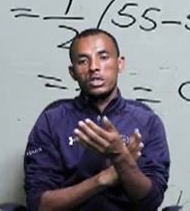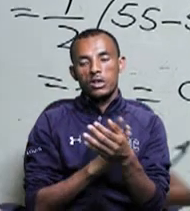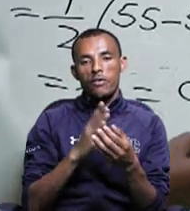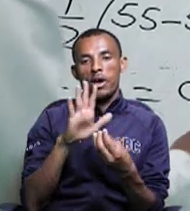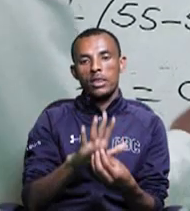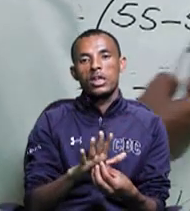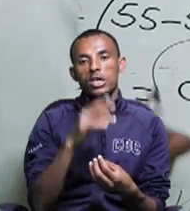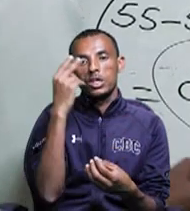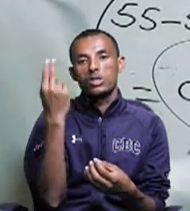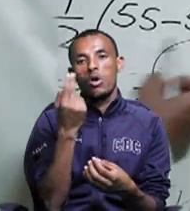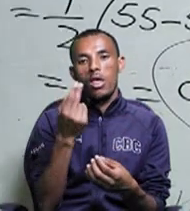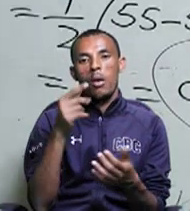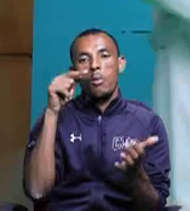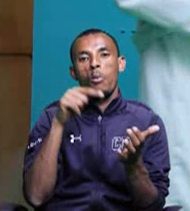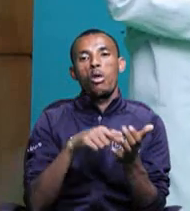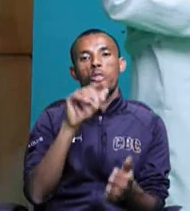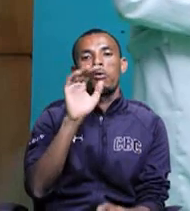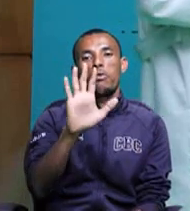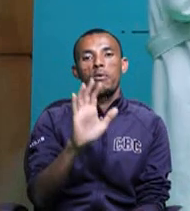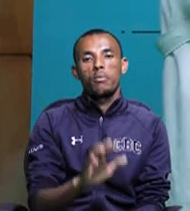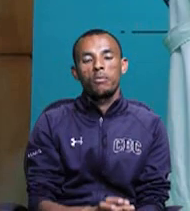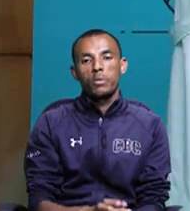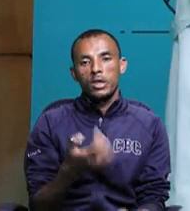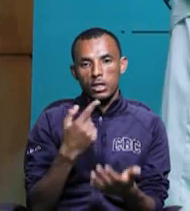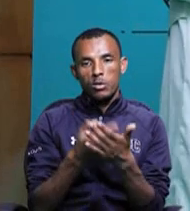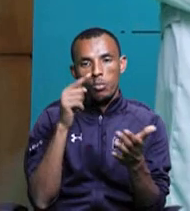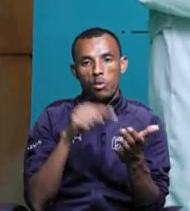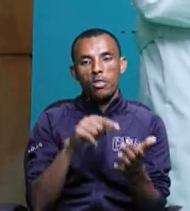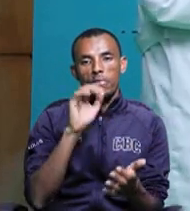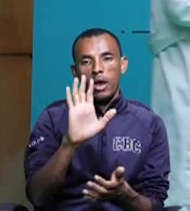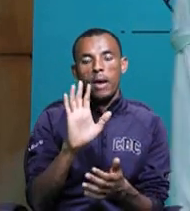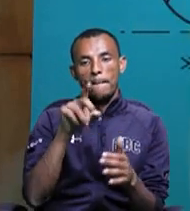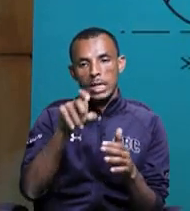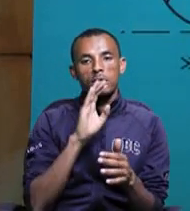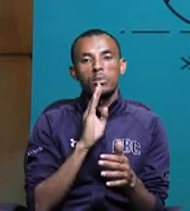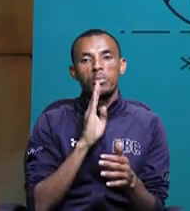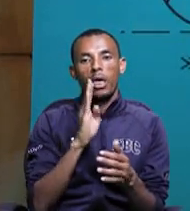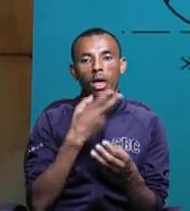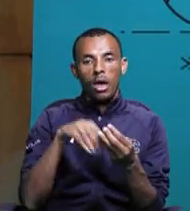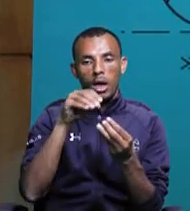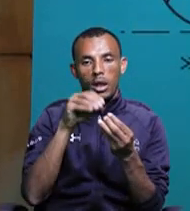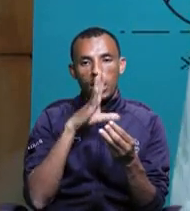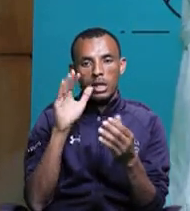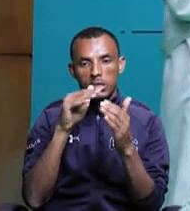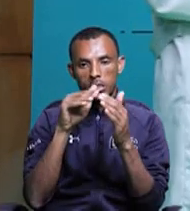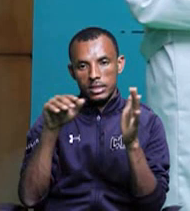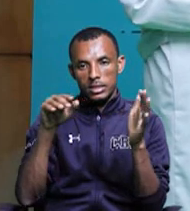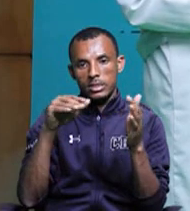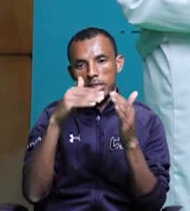be usually 0.5. And this 0.5 must be added up and